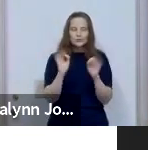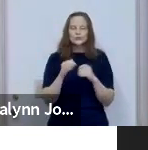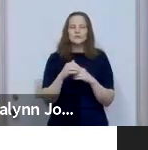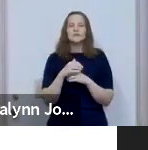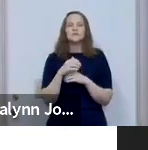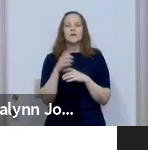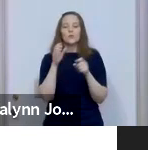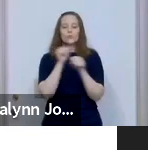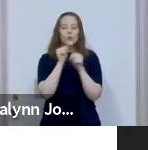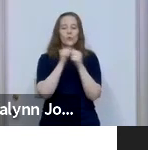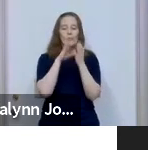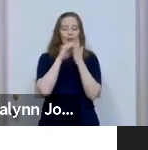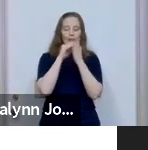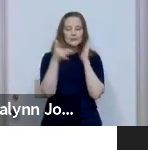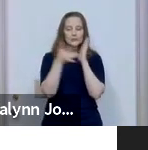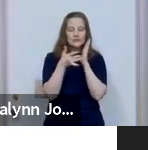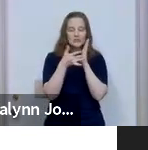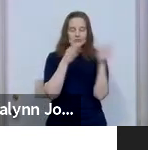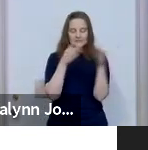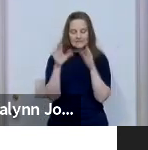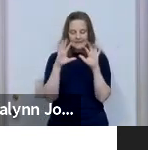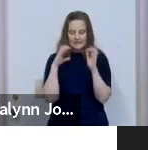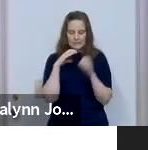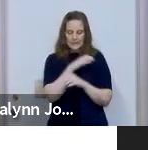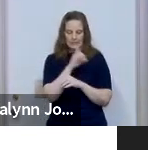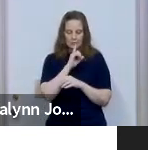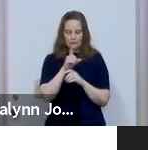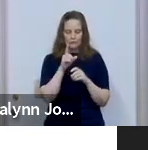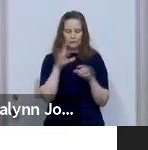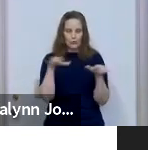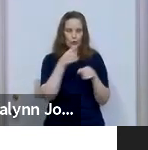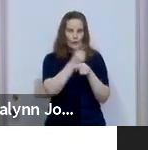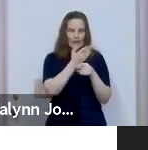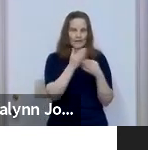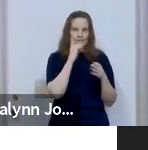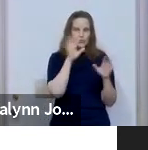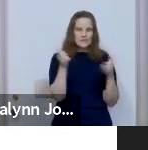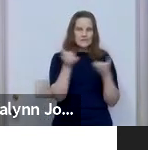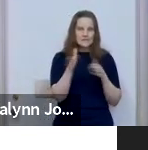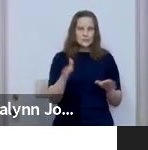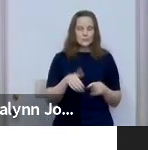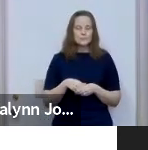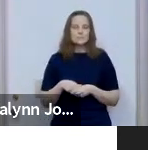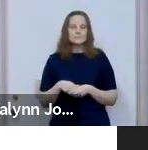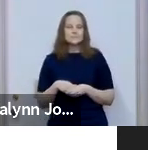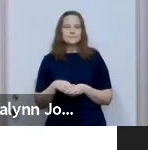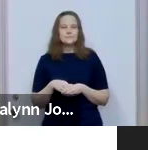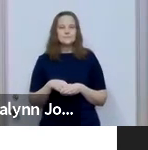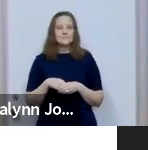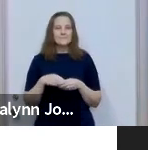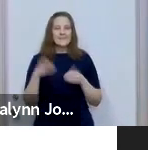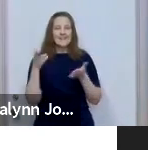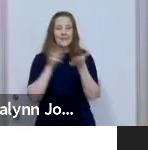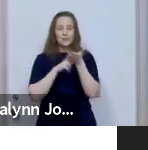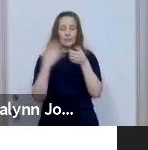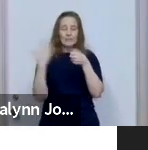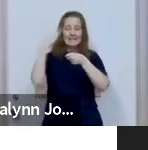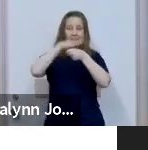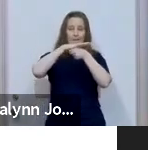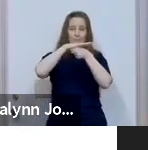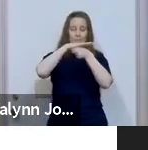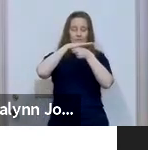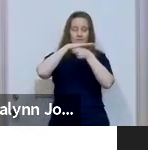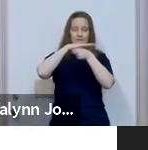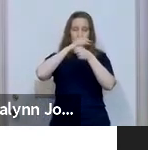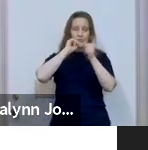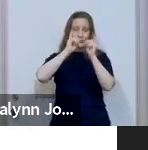the Learning Strategies Committee to really make sure we're doing the right thing in our classrooms. Enrollment caps have been modified, and I'll